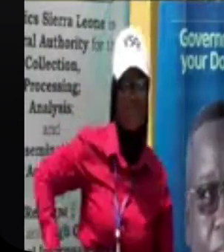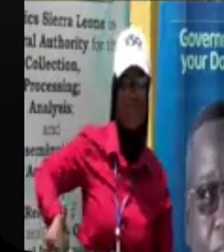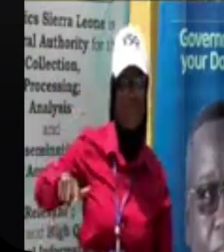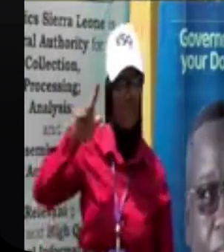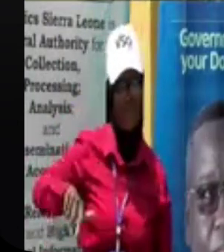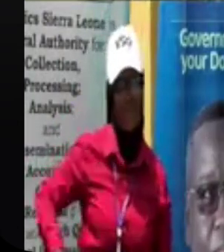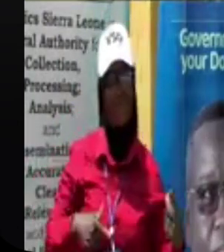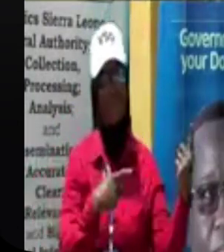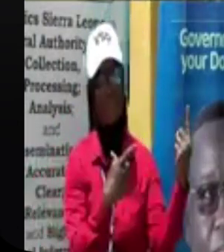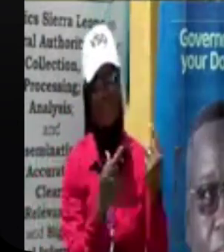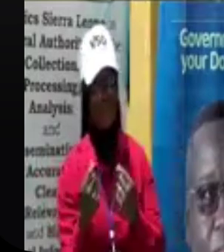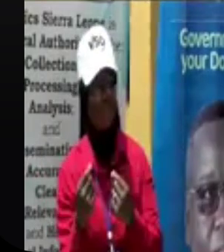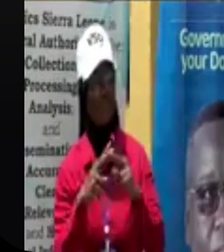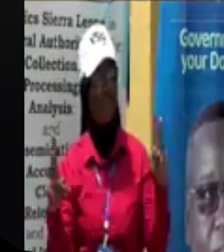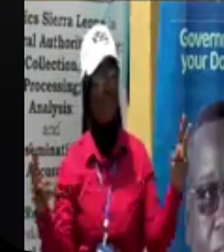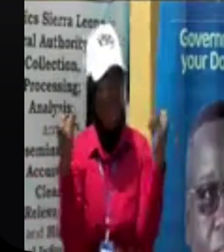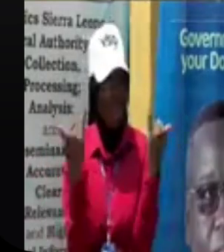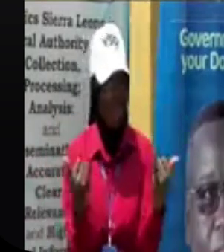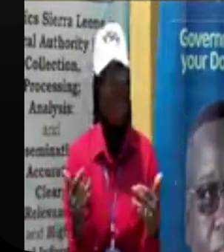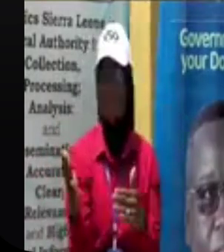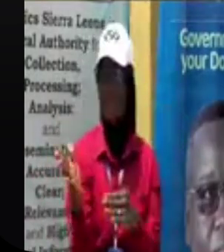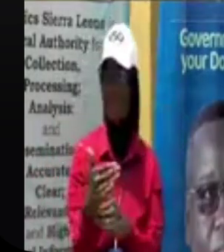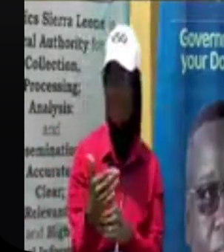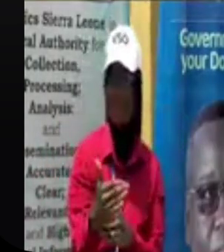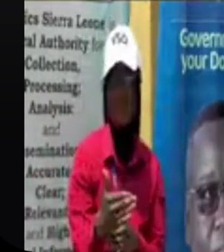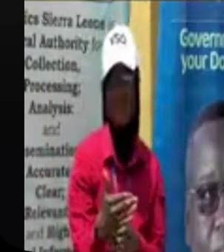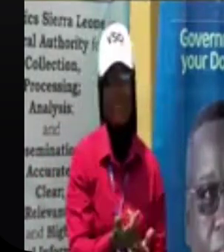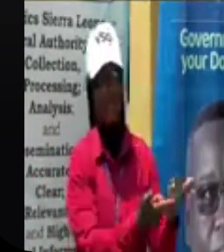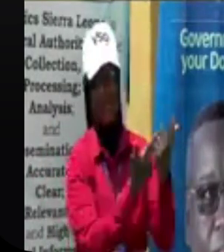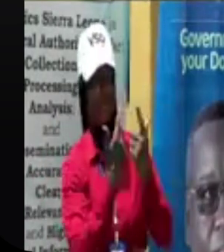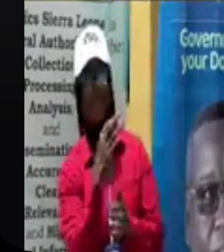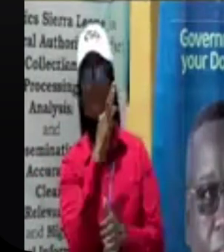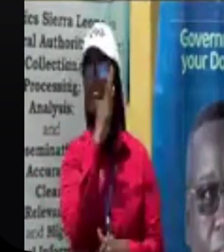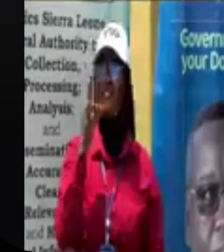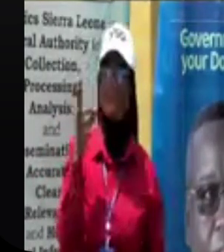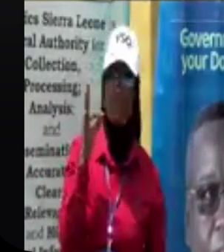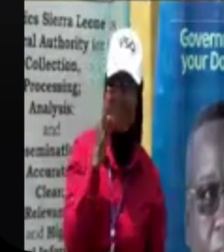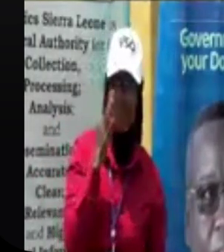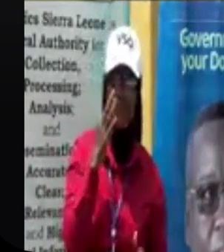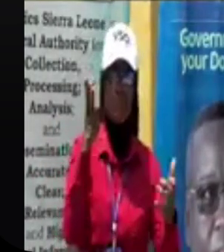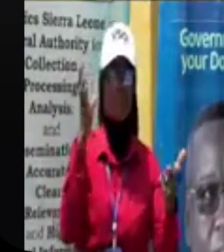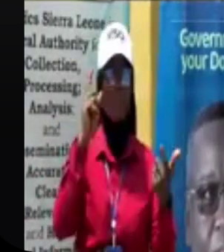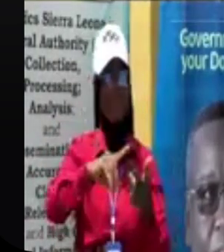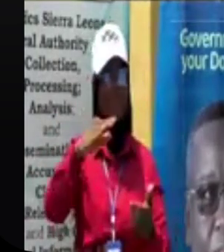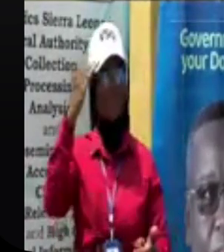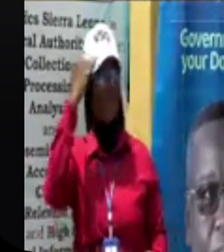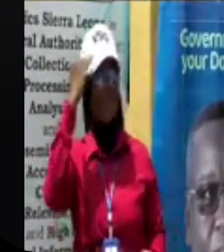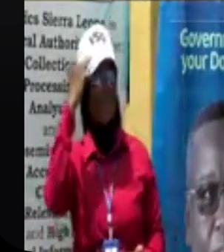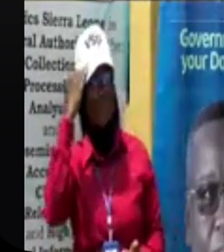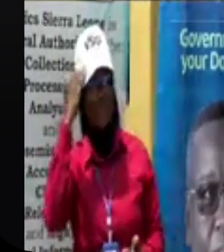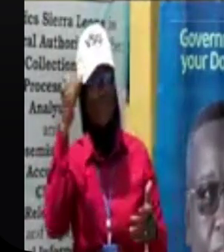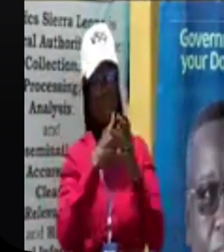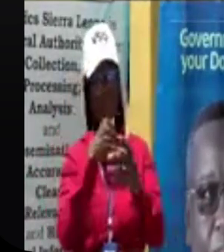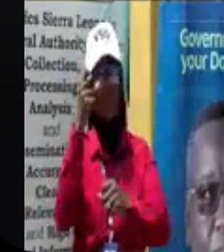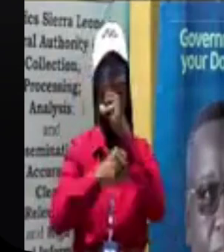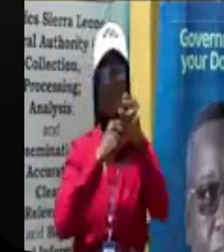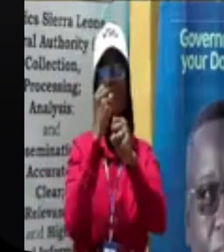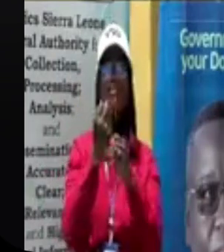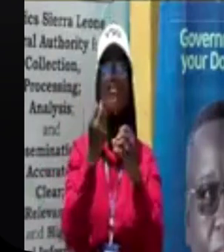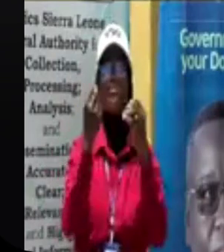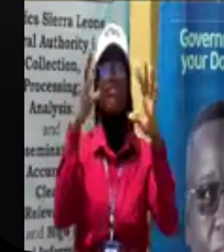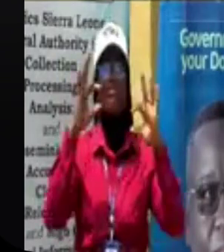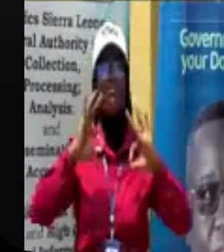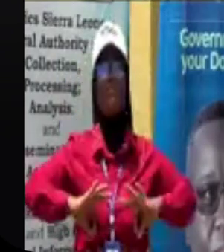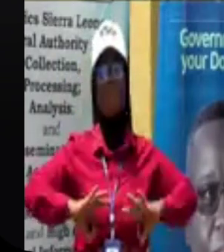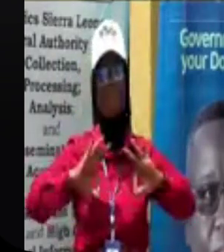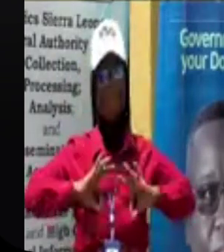they do. So now if minister they come and farmers they did, we want for know this year almost targeted beneficiaries